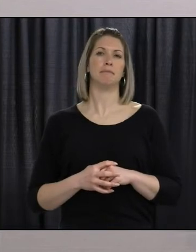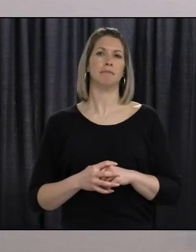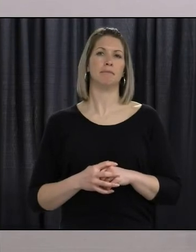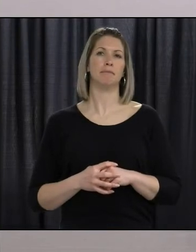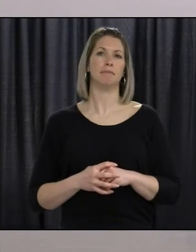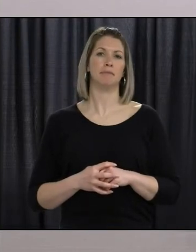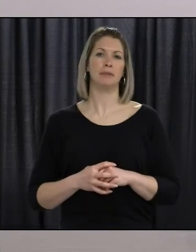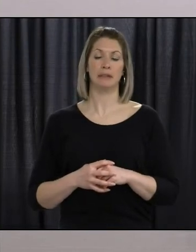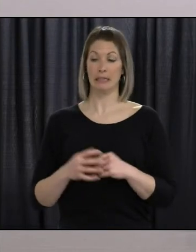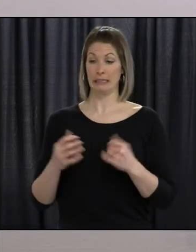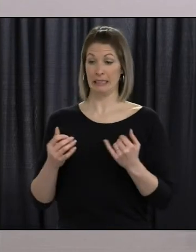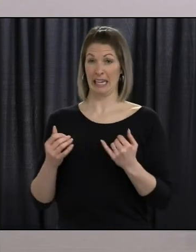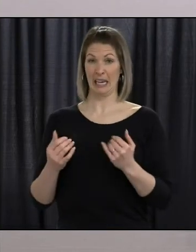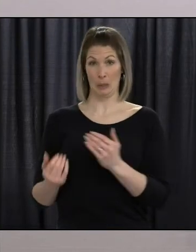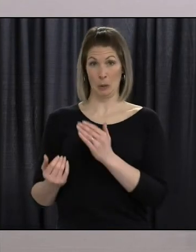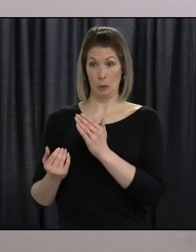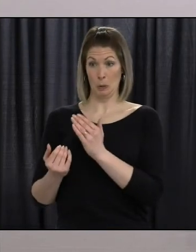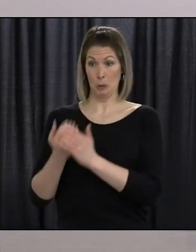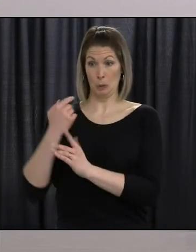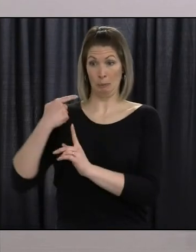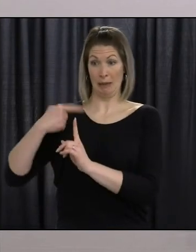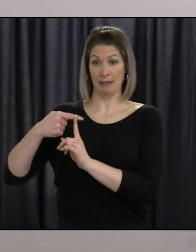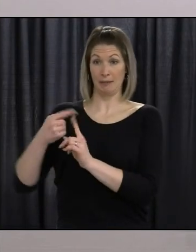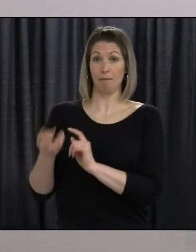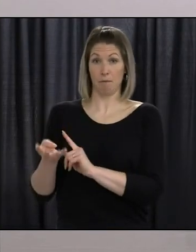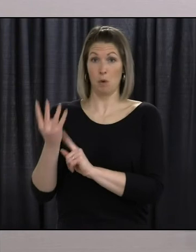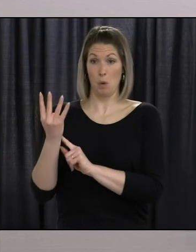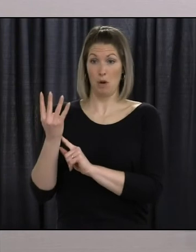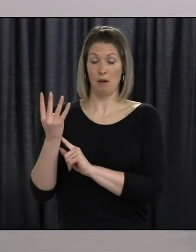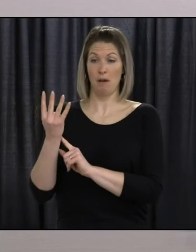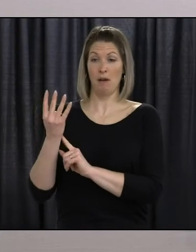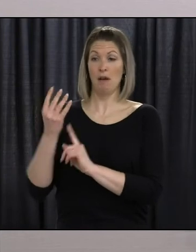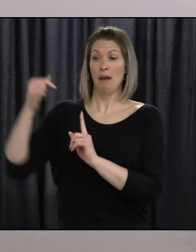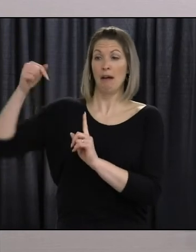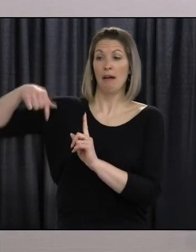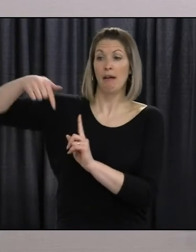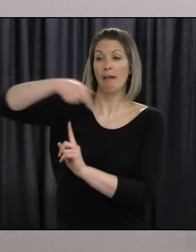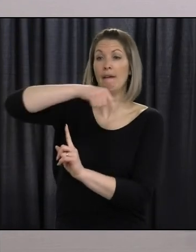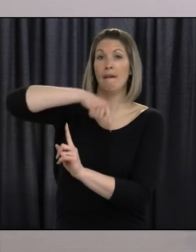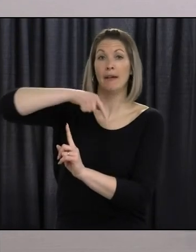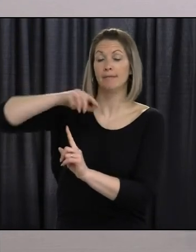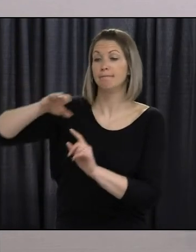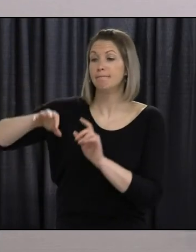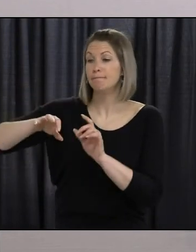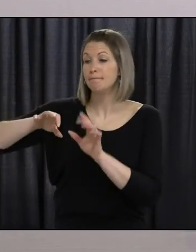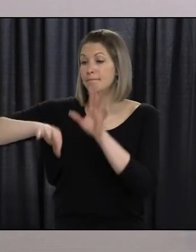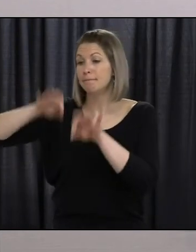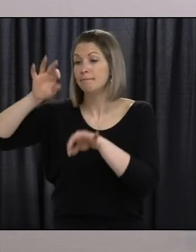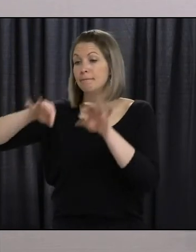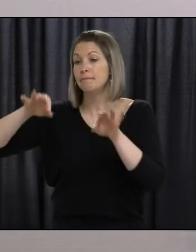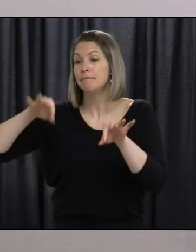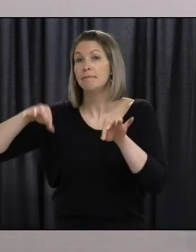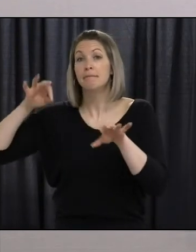new cases that you have in contact tracing and other indicators in those, whether you can tell